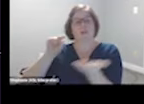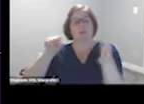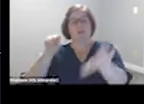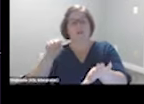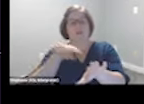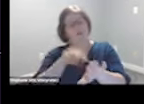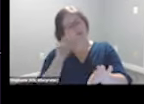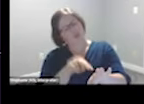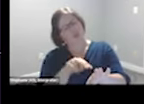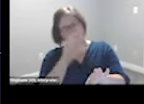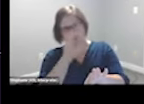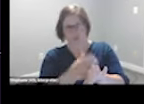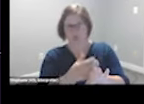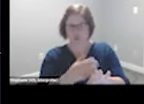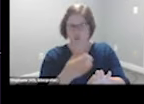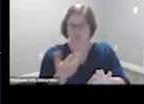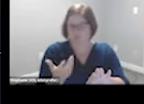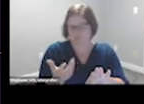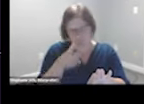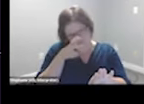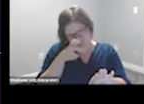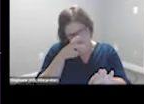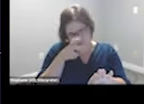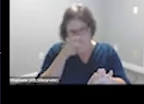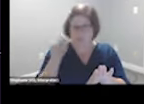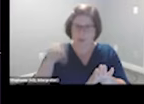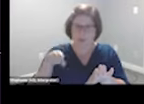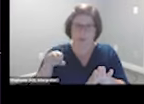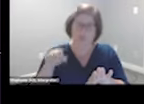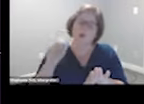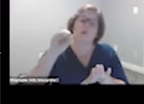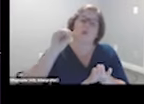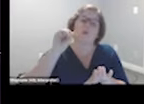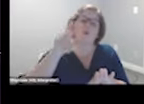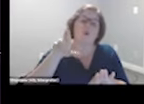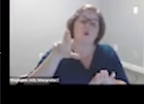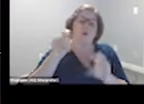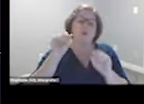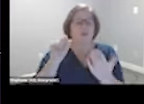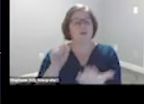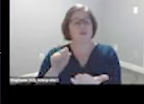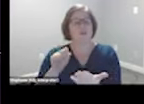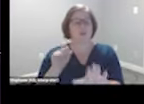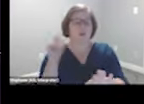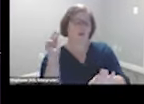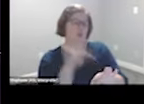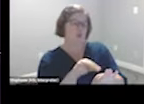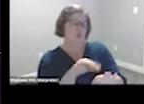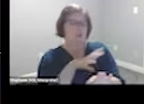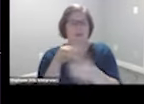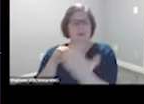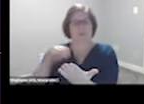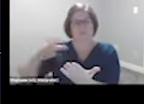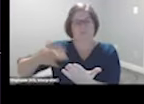just look at the image and take things in visually if that's what suits them. They can also look at the image on one side and feel exactly what they're seeing on the